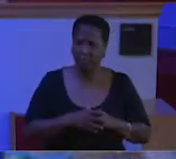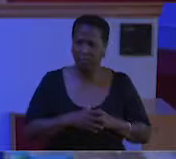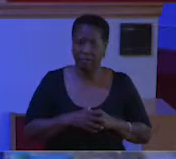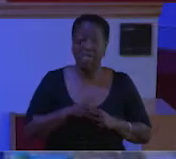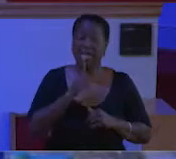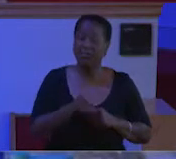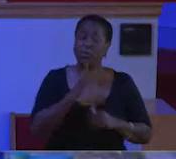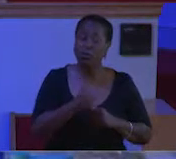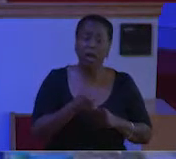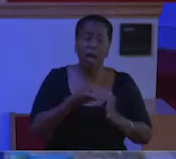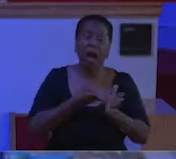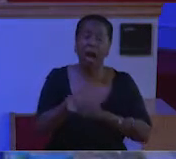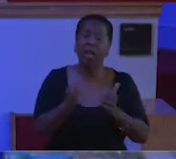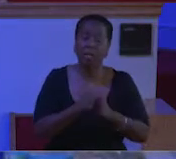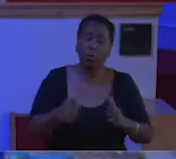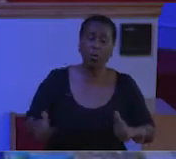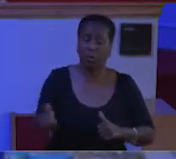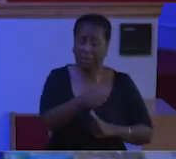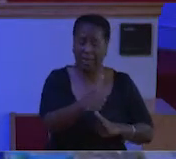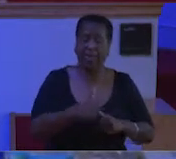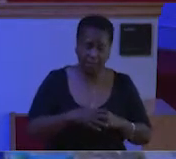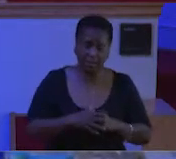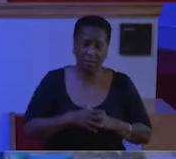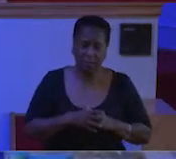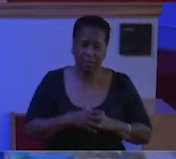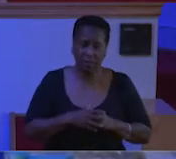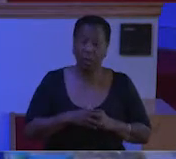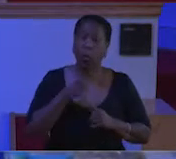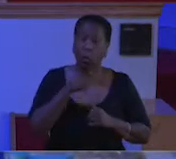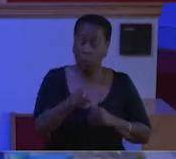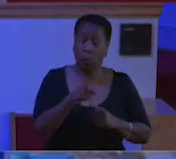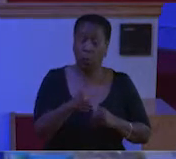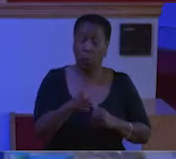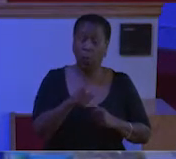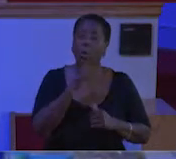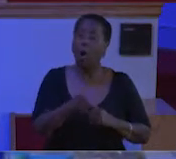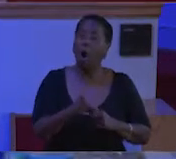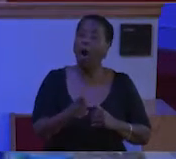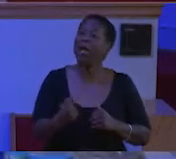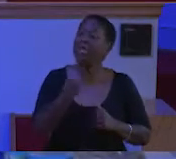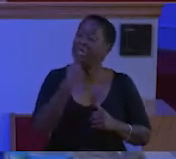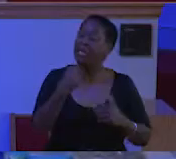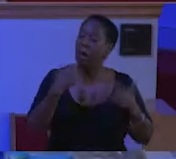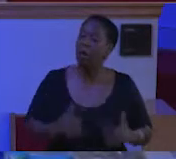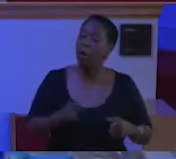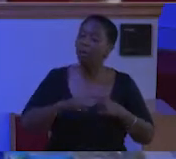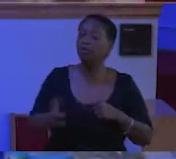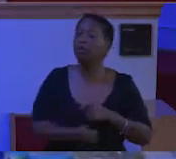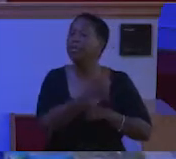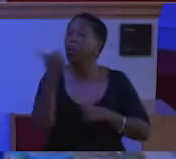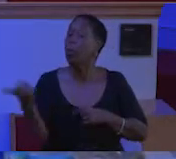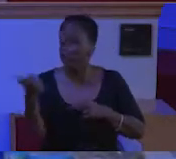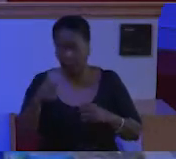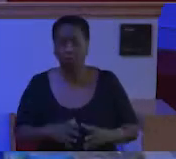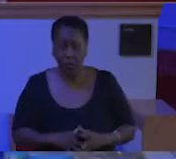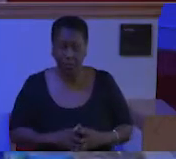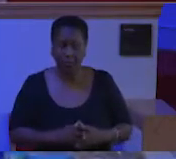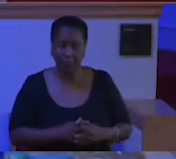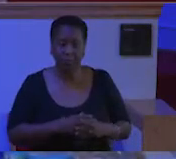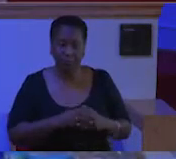If you're really honest with yourself, you are a disappointment to somebody else.